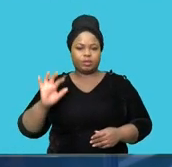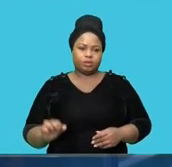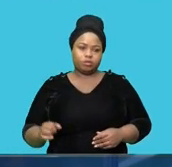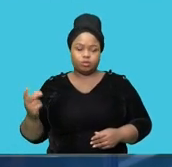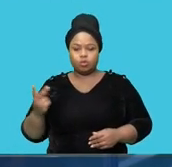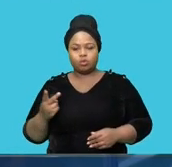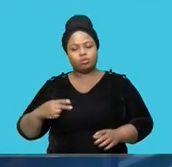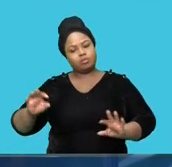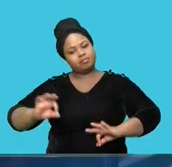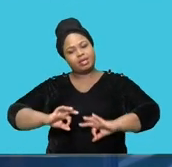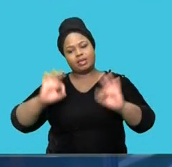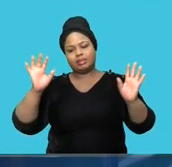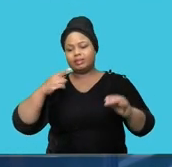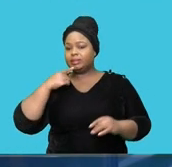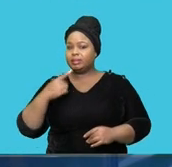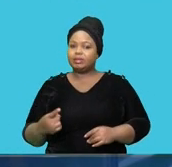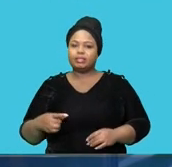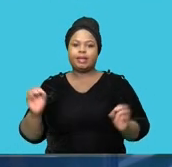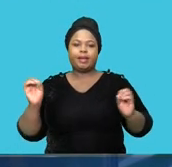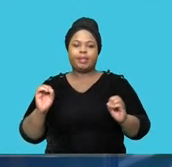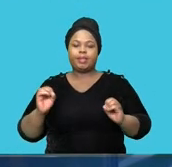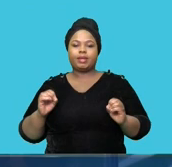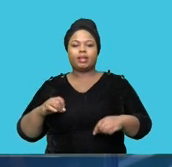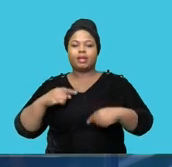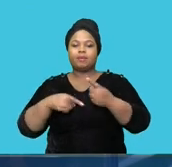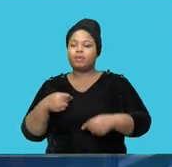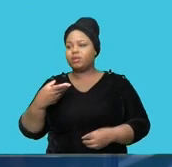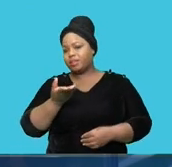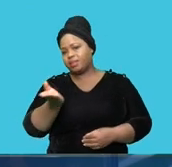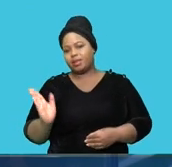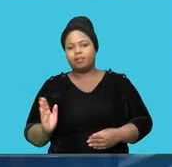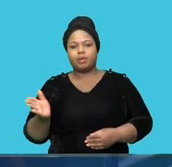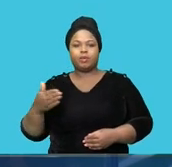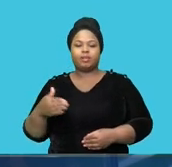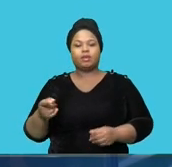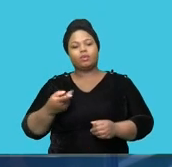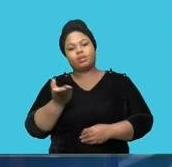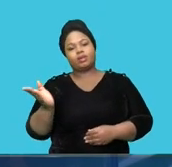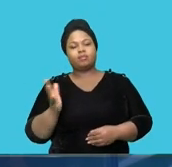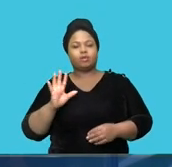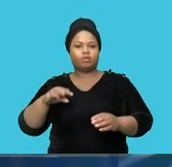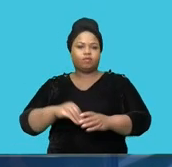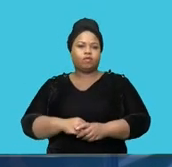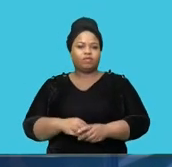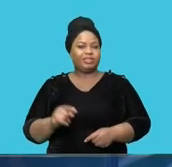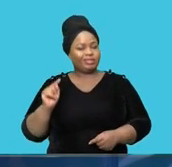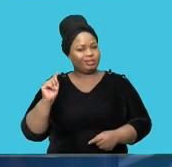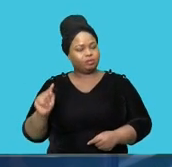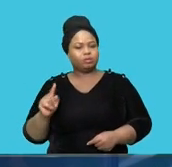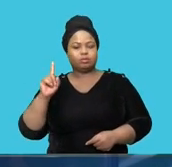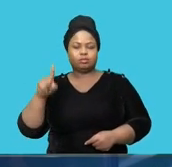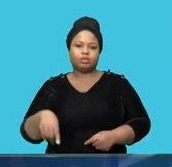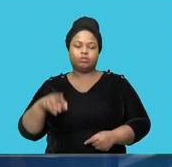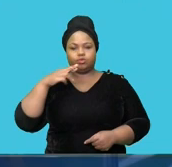said nothing about them without them being involved. And this must become a